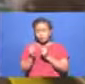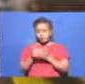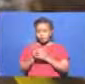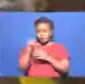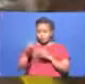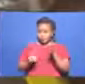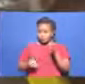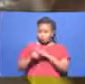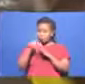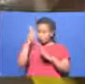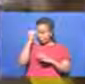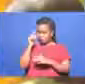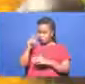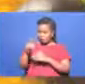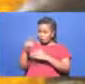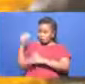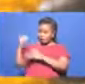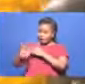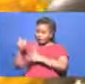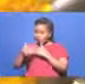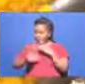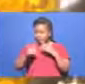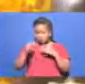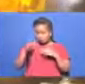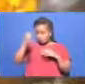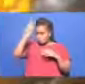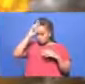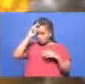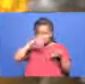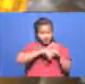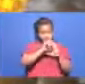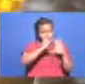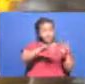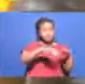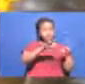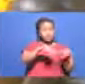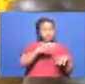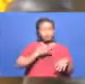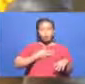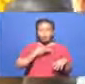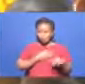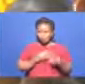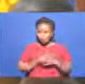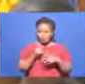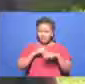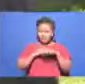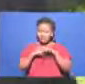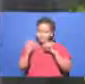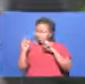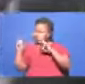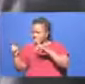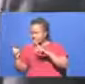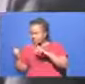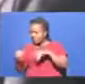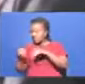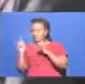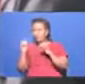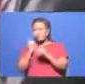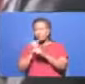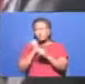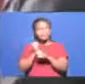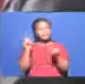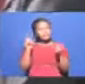knowingly grazed his goat at his neighbor's farm. When the owner of the farm found the tethered goat, he impounded the same and took it to